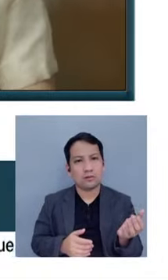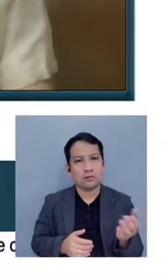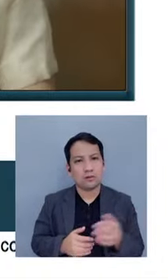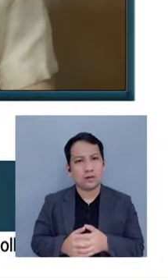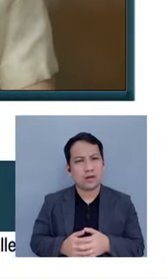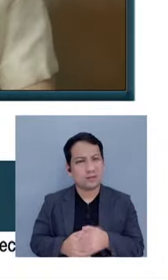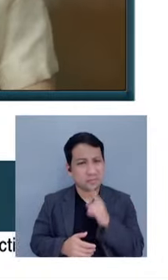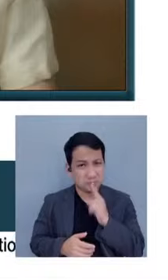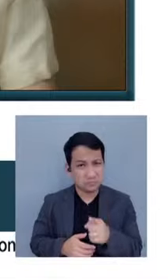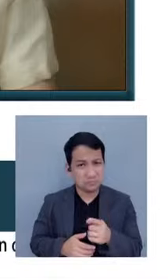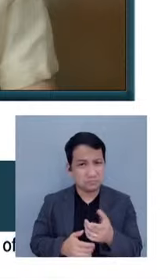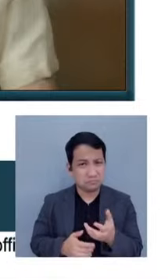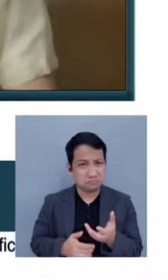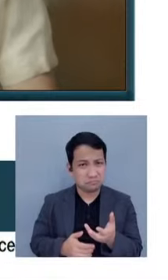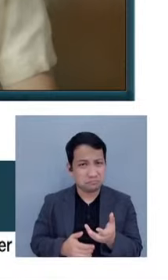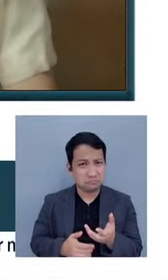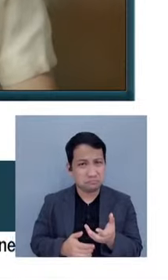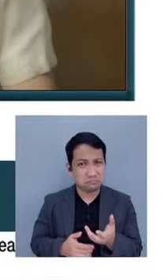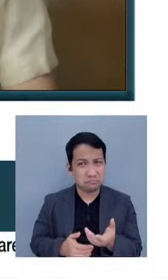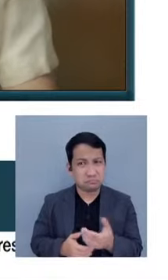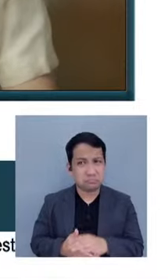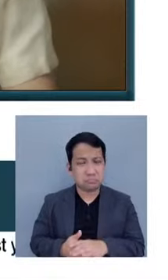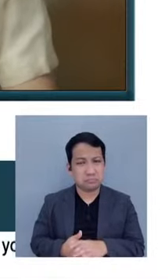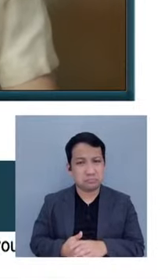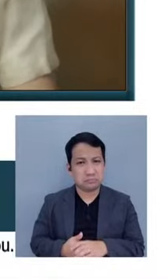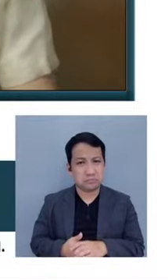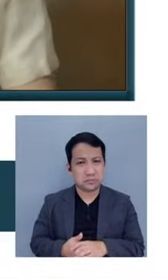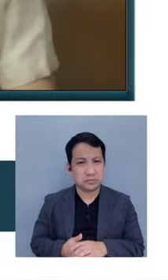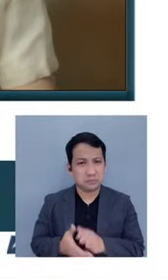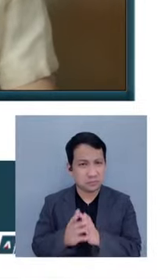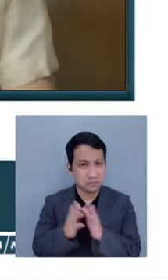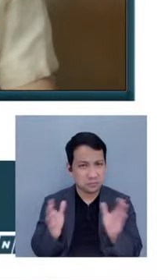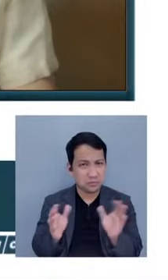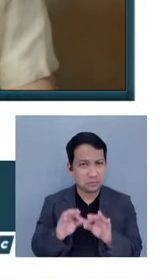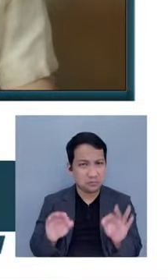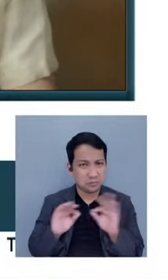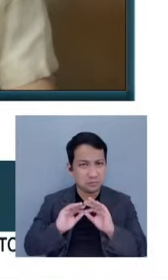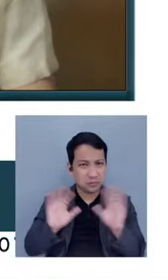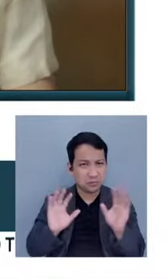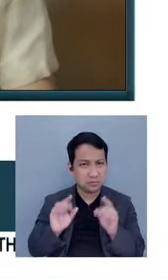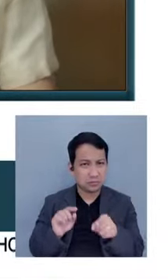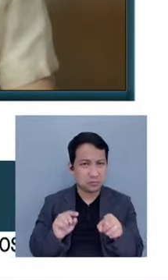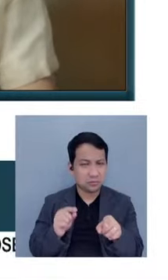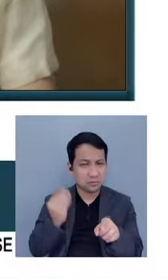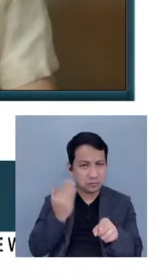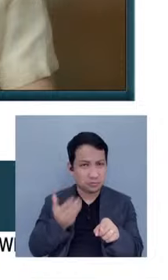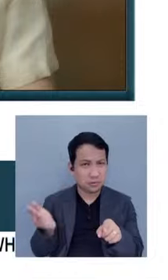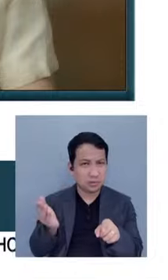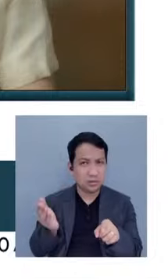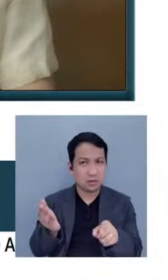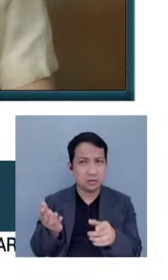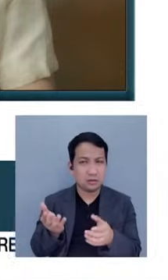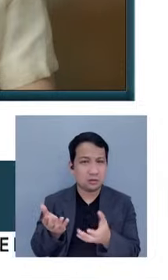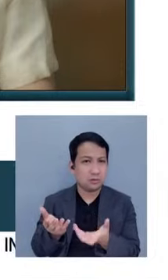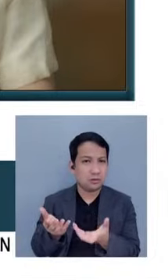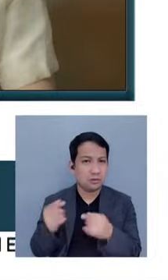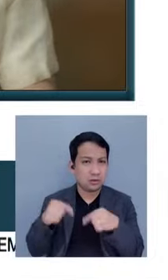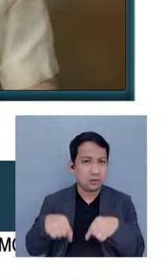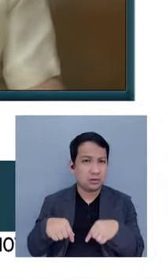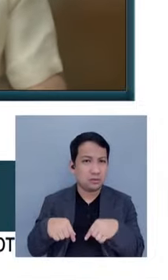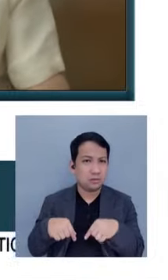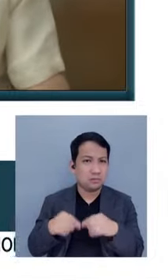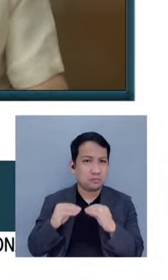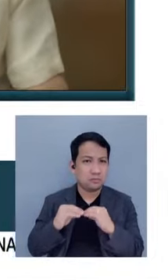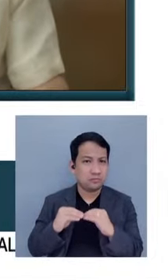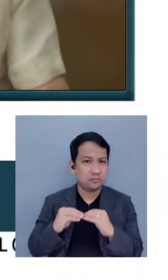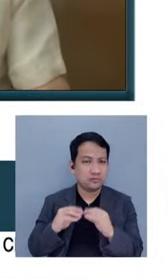is it something that is... very, very clear to you that this is what they